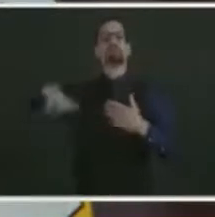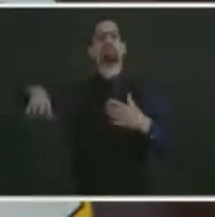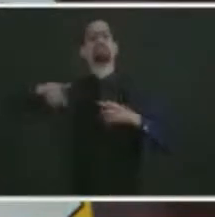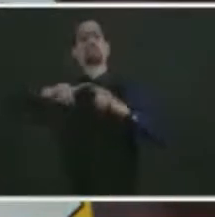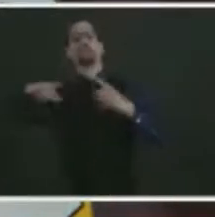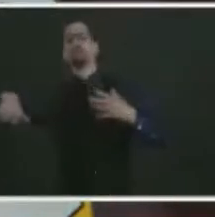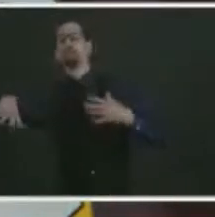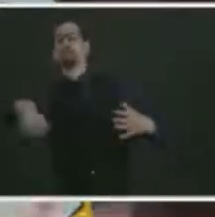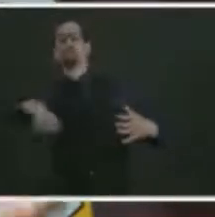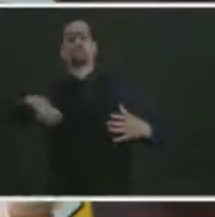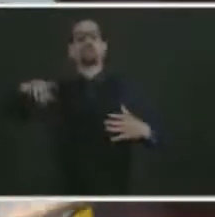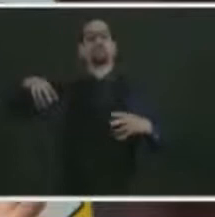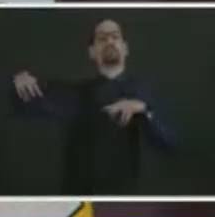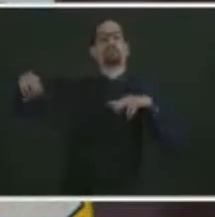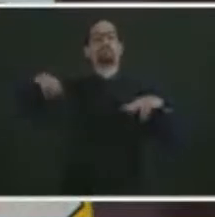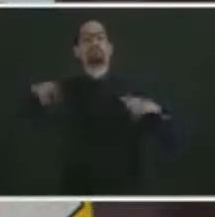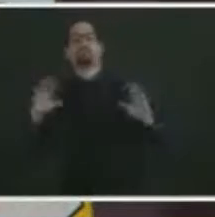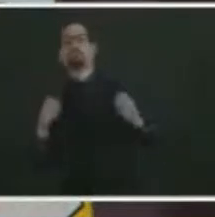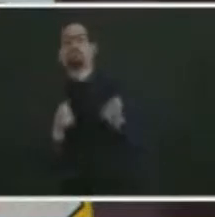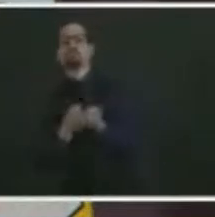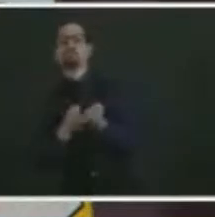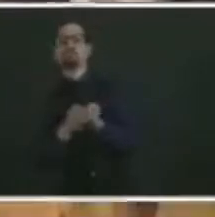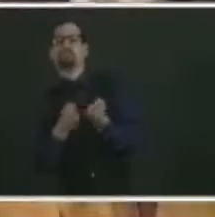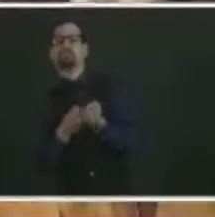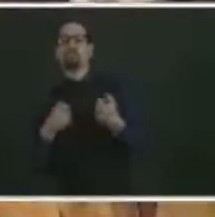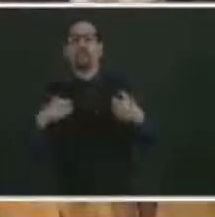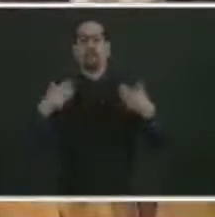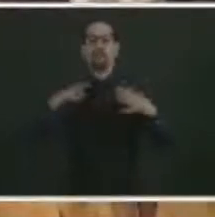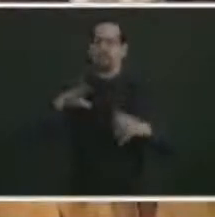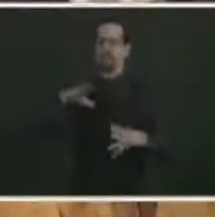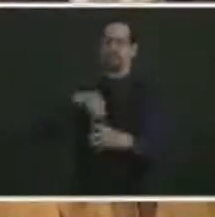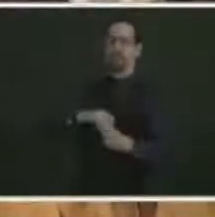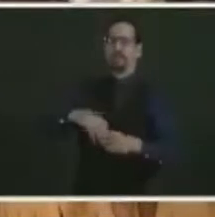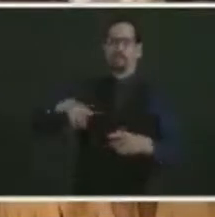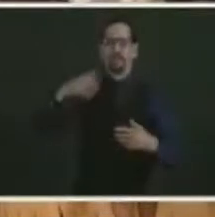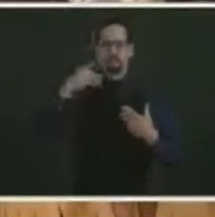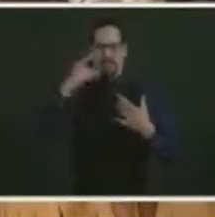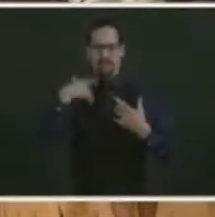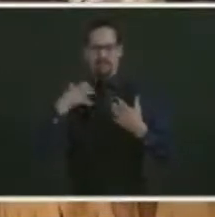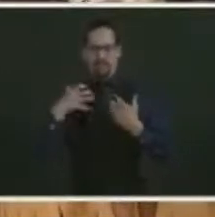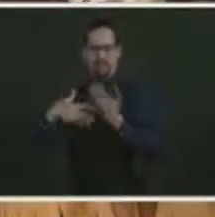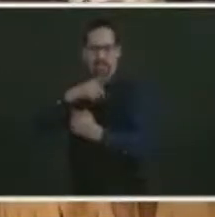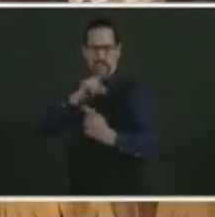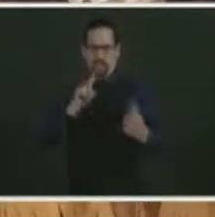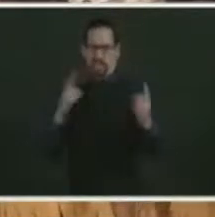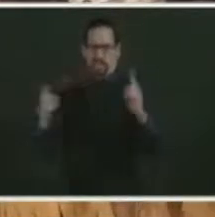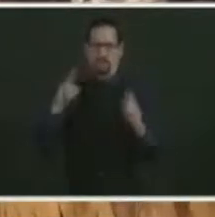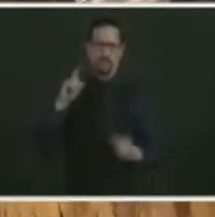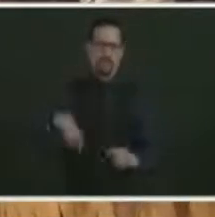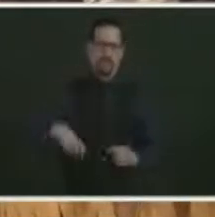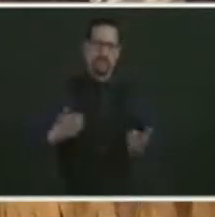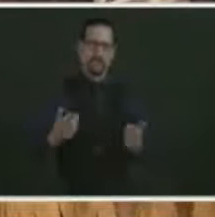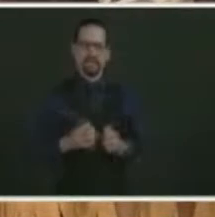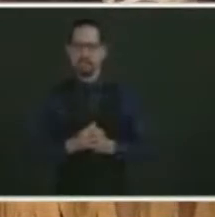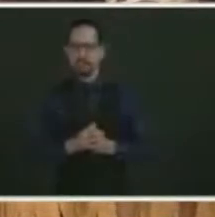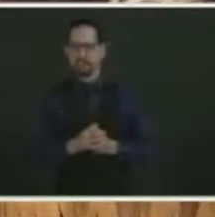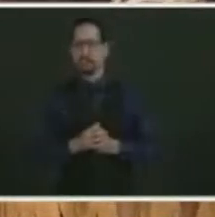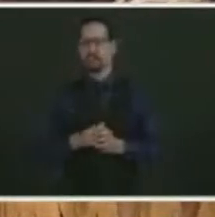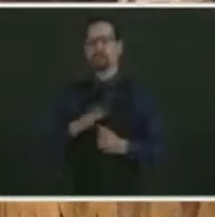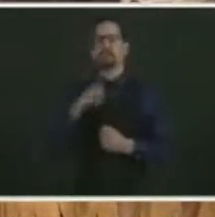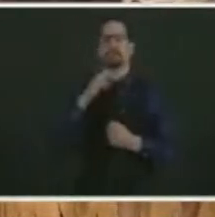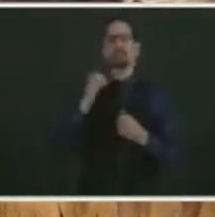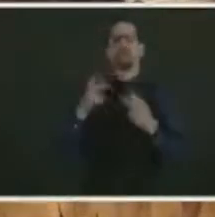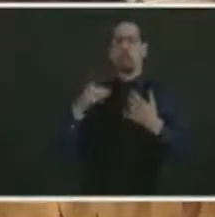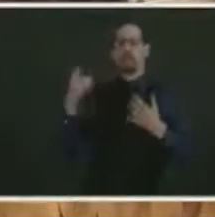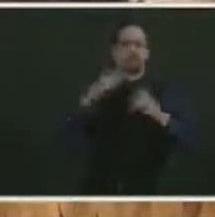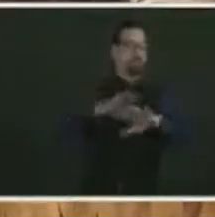people safe, and I don't want to violate my own social distancing rules. Governor, I know you met with, repeatedly asked, This person?